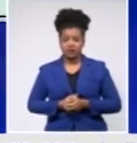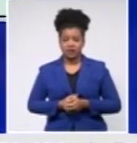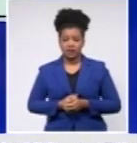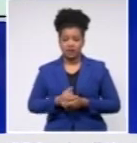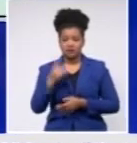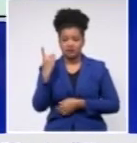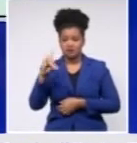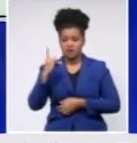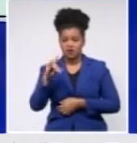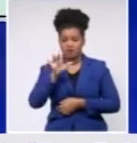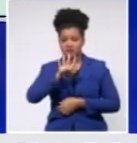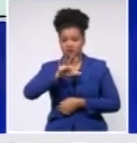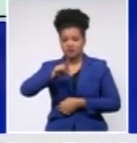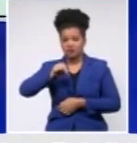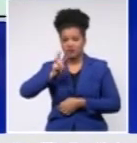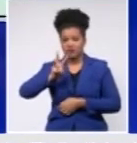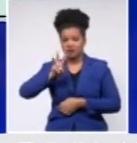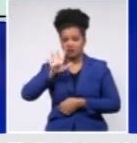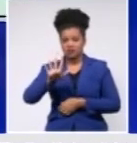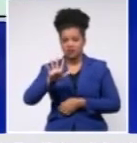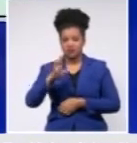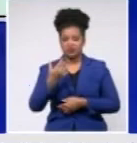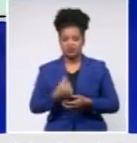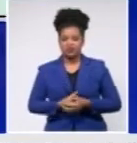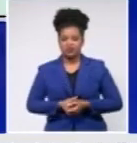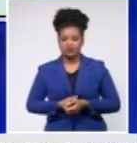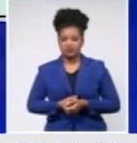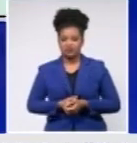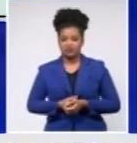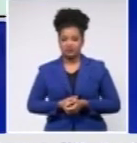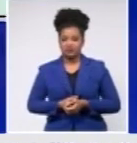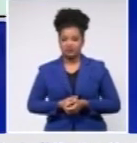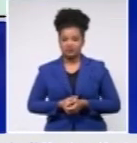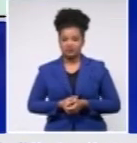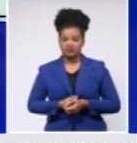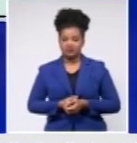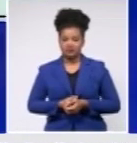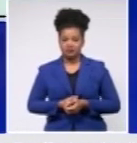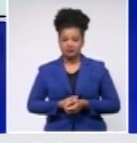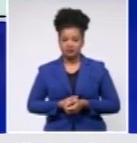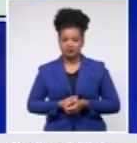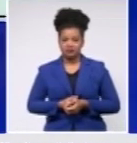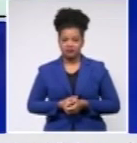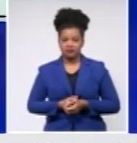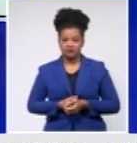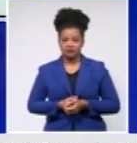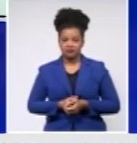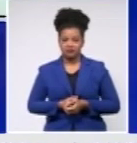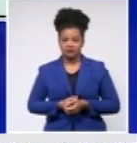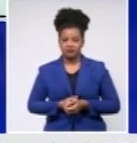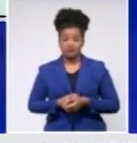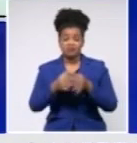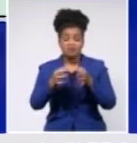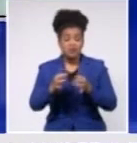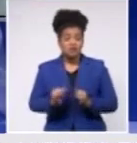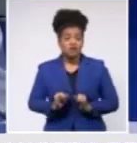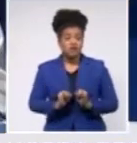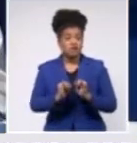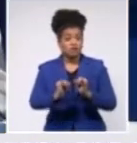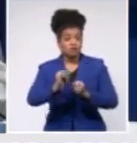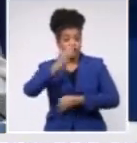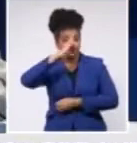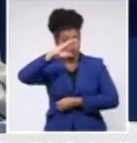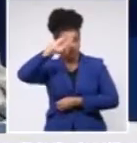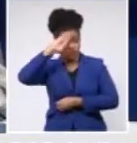10.52%, followed by Ecuador with 8.48%, Canada with